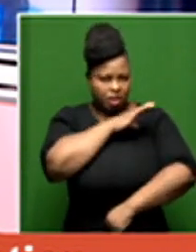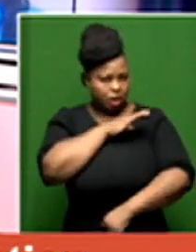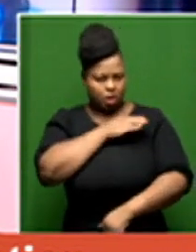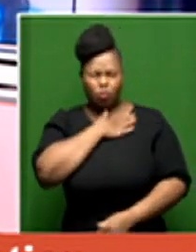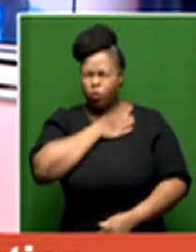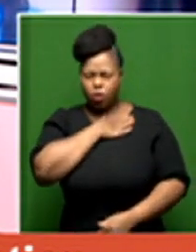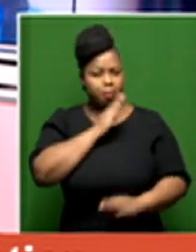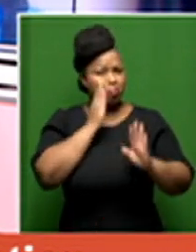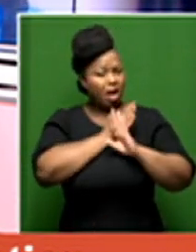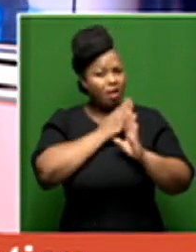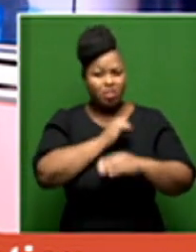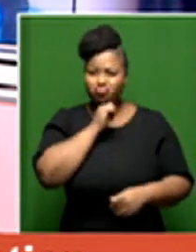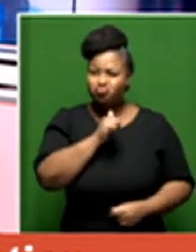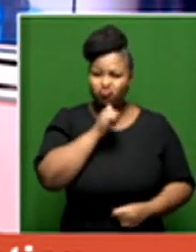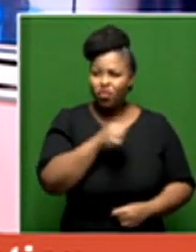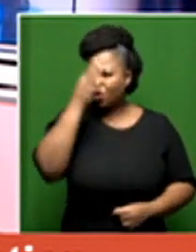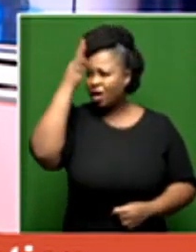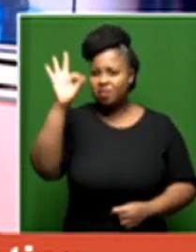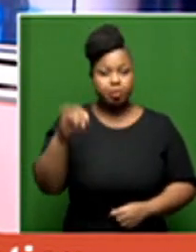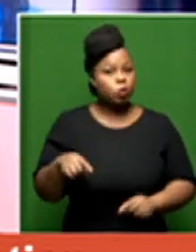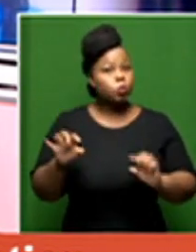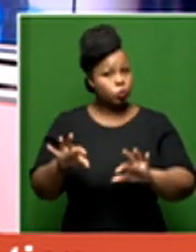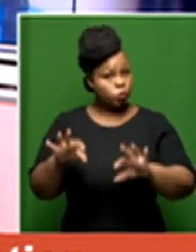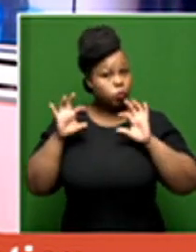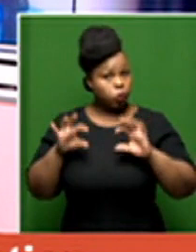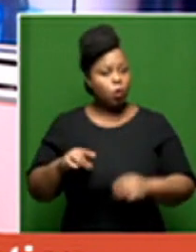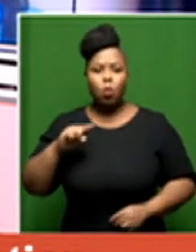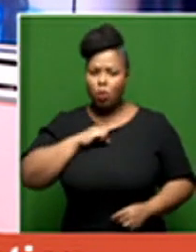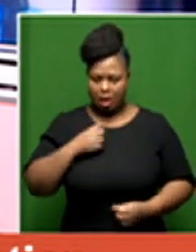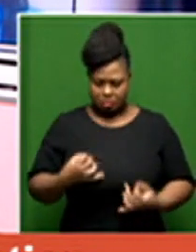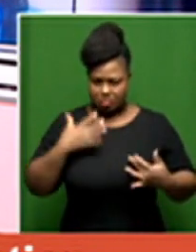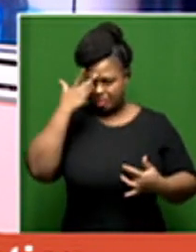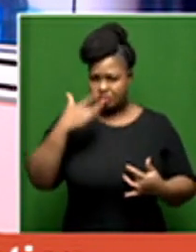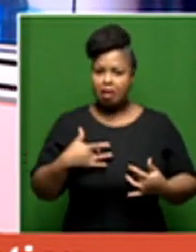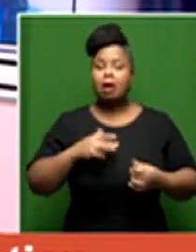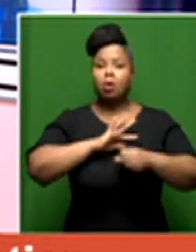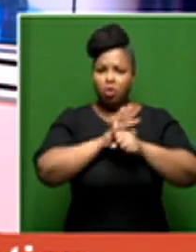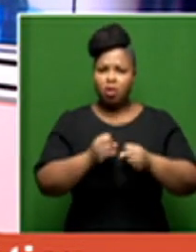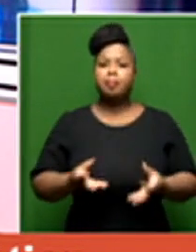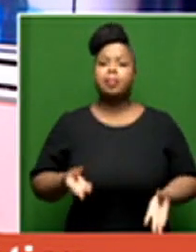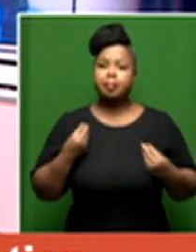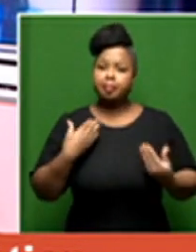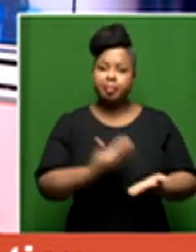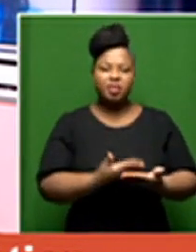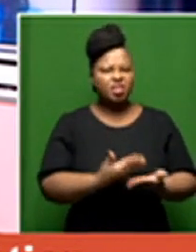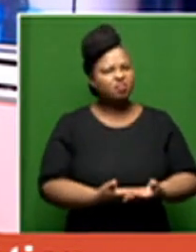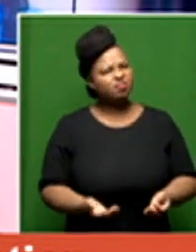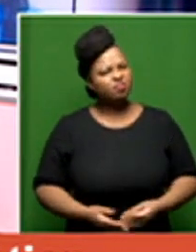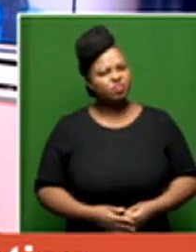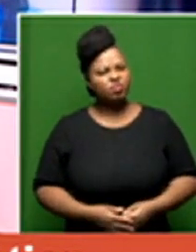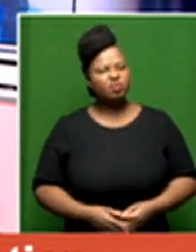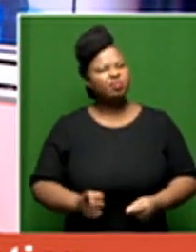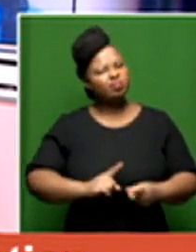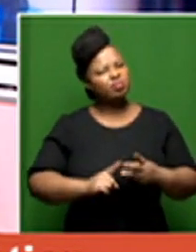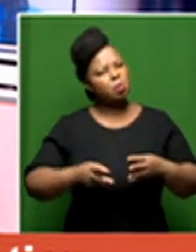centers, be it private or public, because we feared contracting COVID. Are there